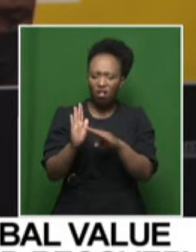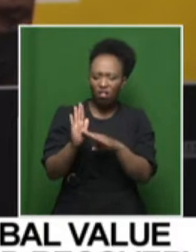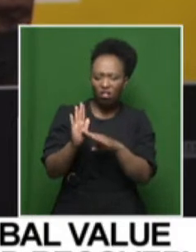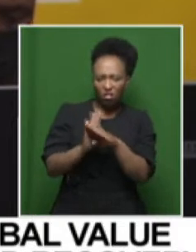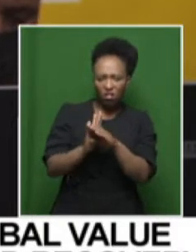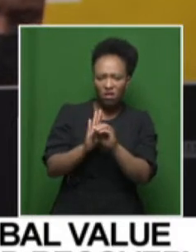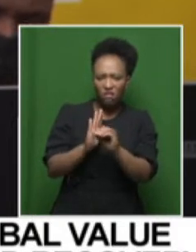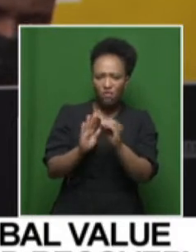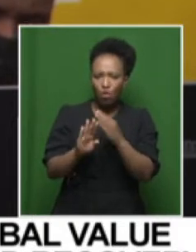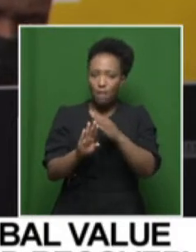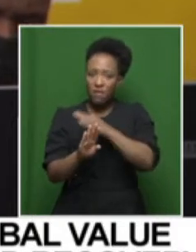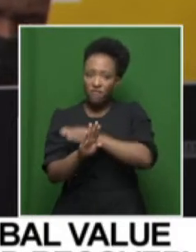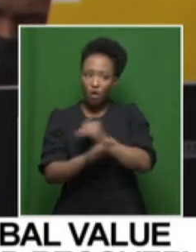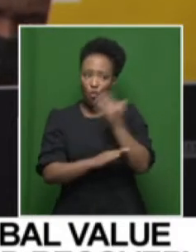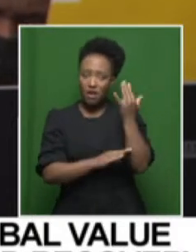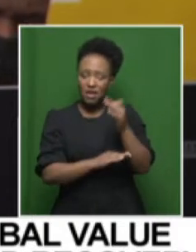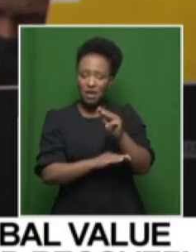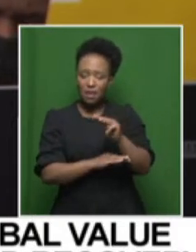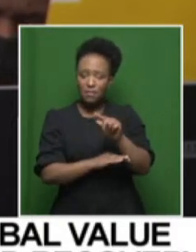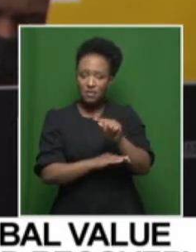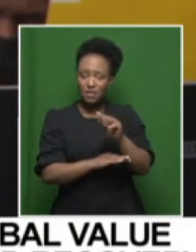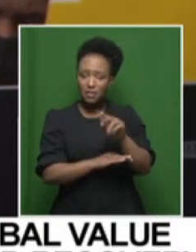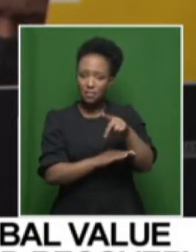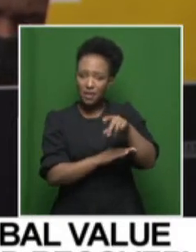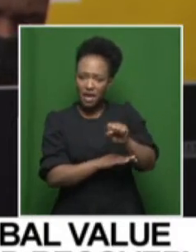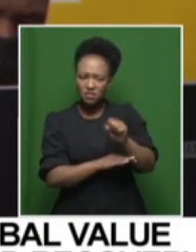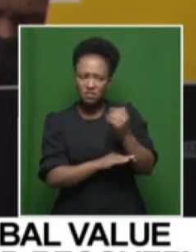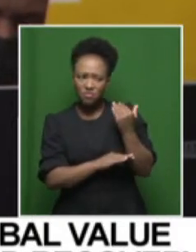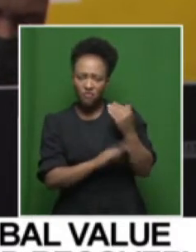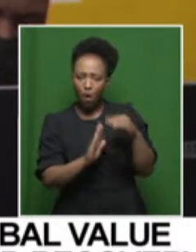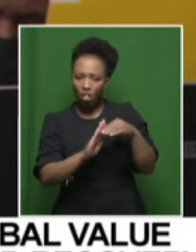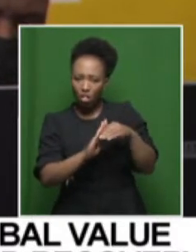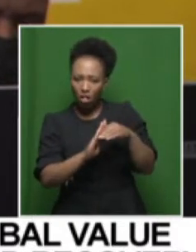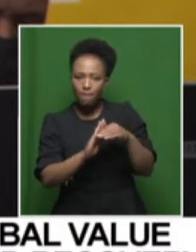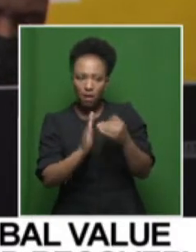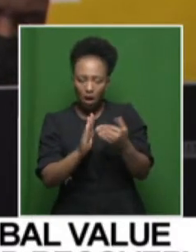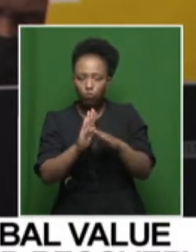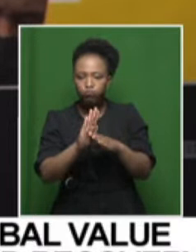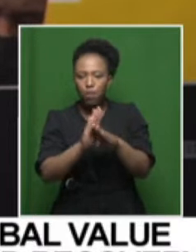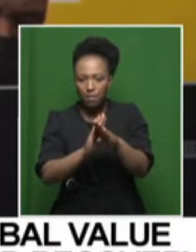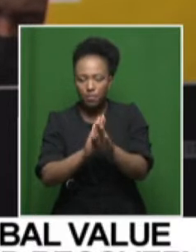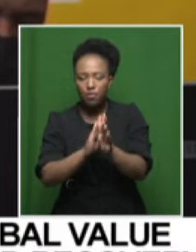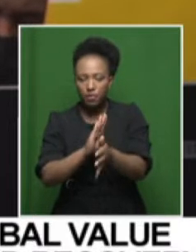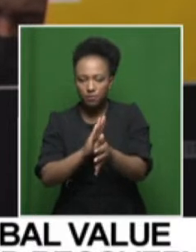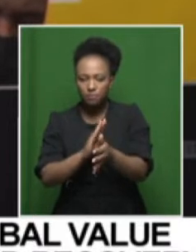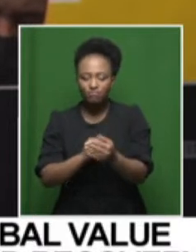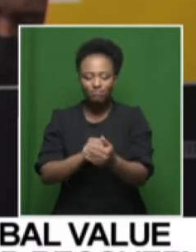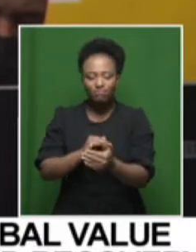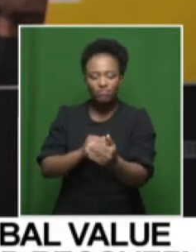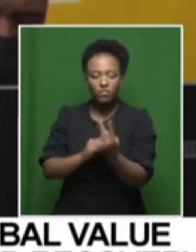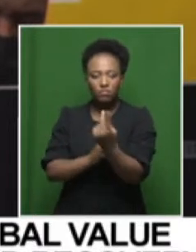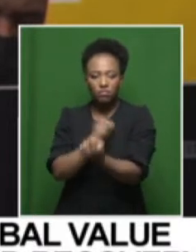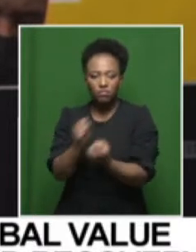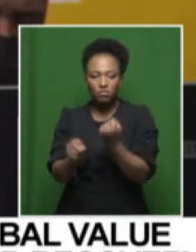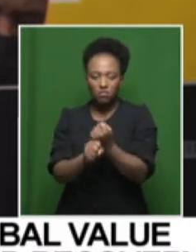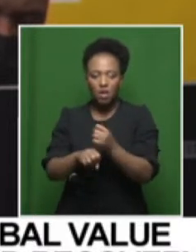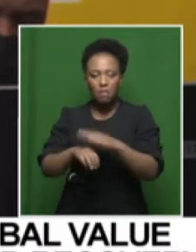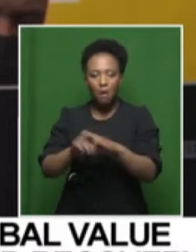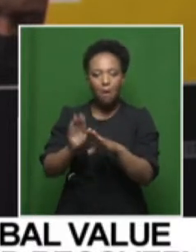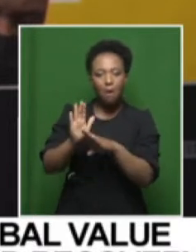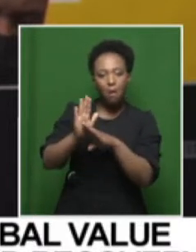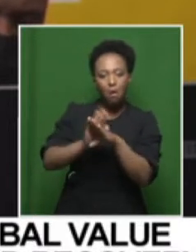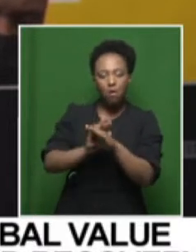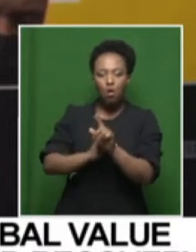said at the time of the medium-term budget policy statement. Over the next 2 years, GDP growth is expected to average